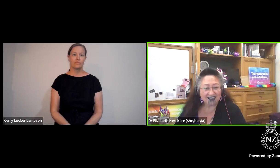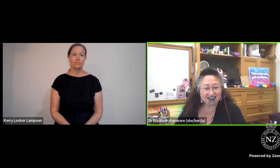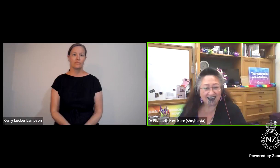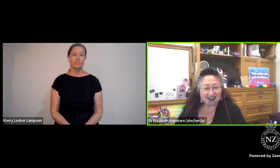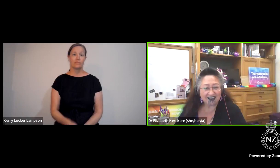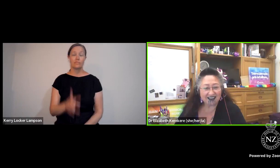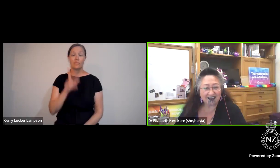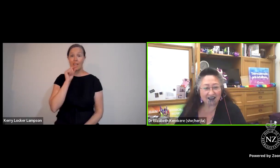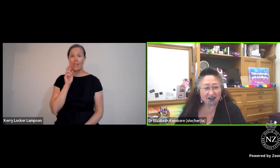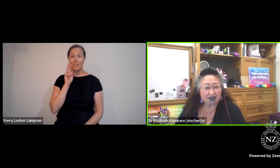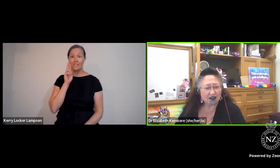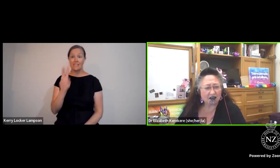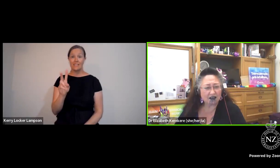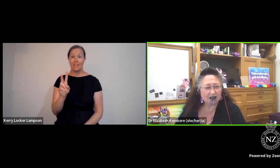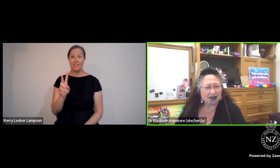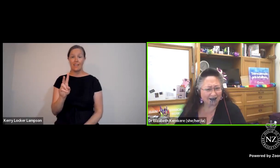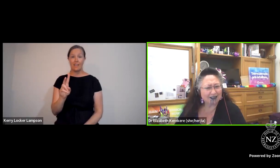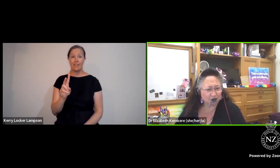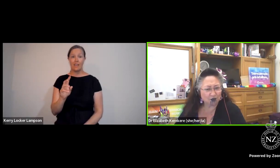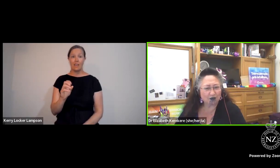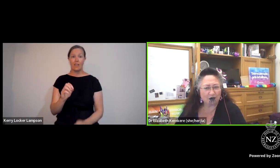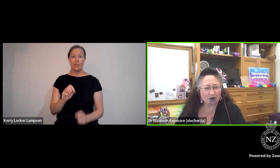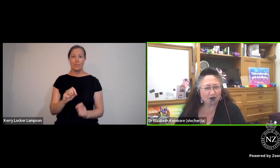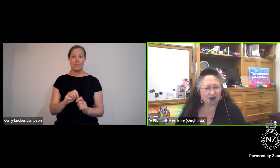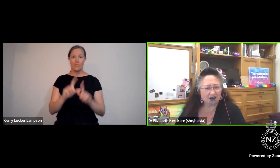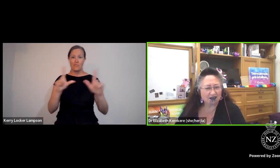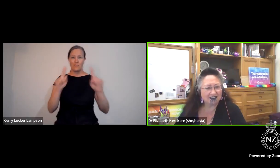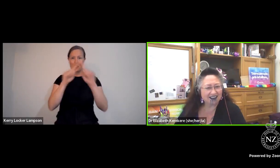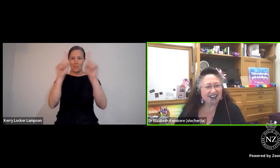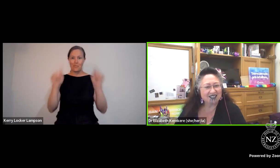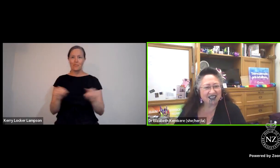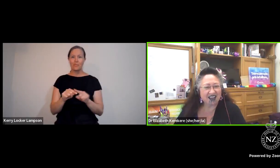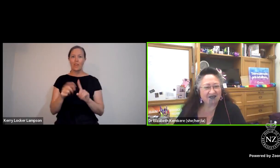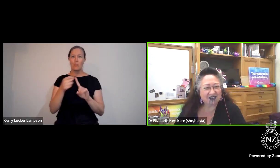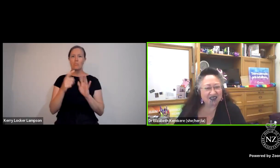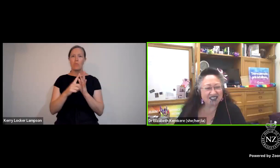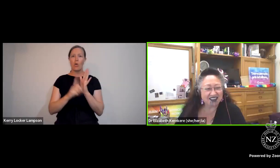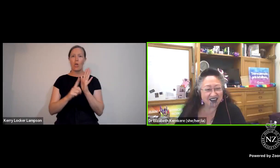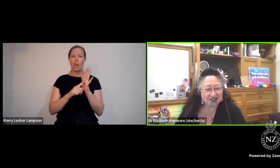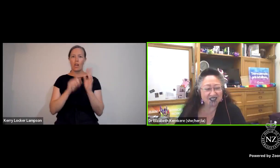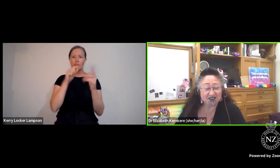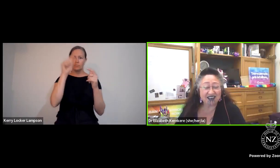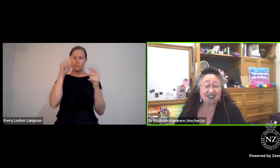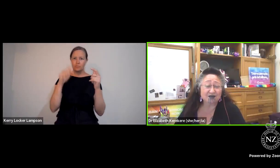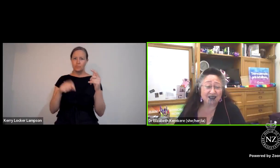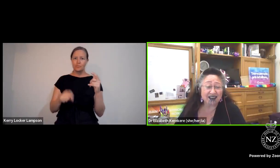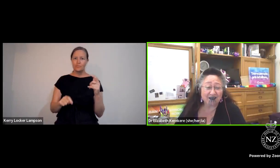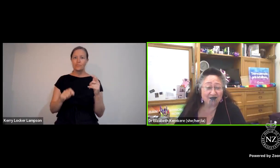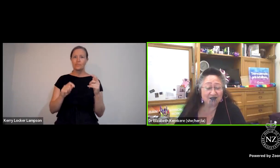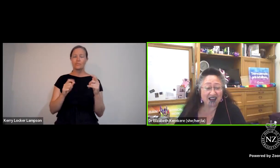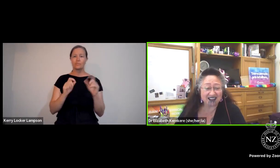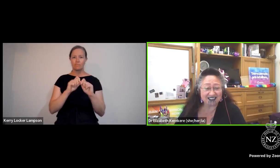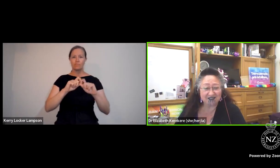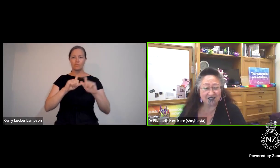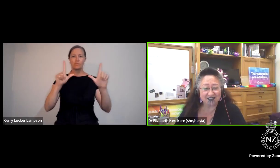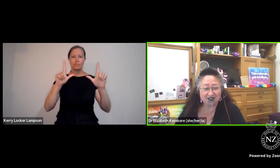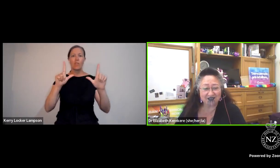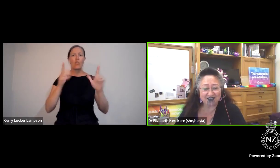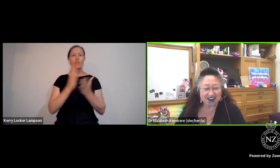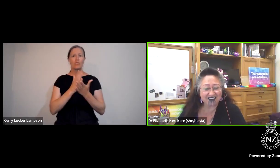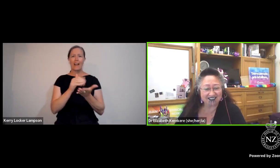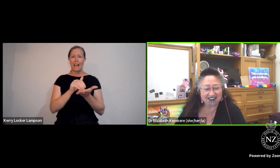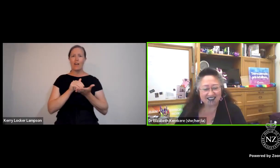You'll see that a nice short poll has come up in your screen. It's really helpful for us if